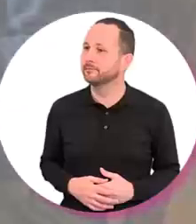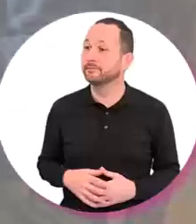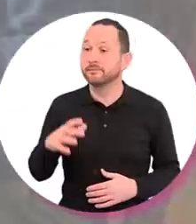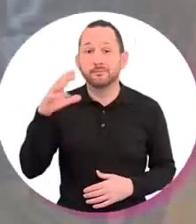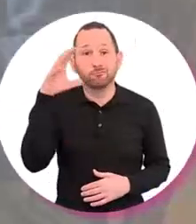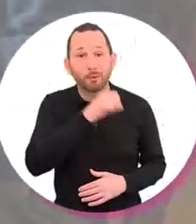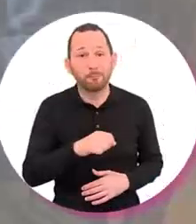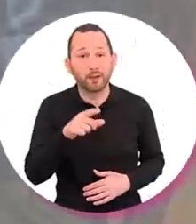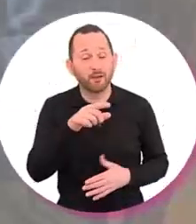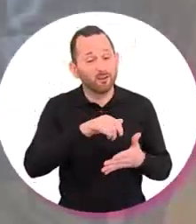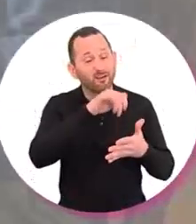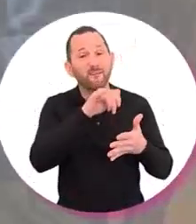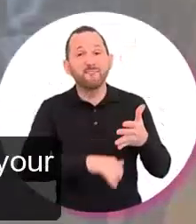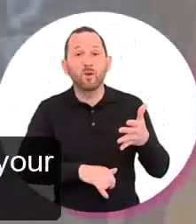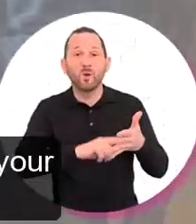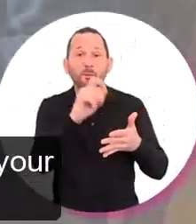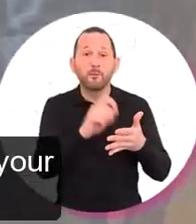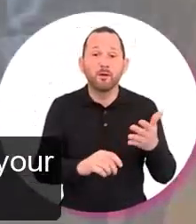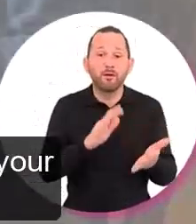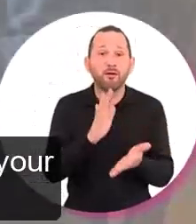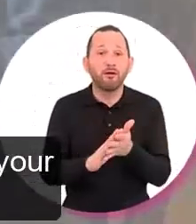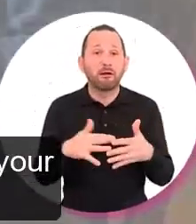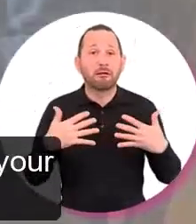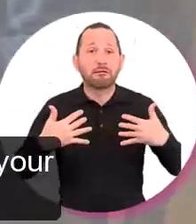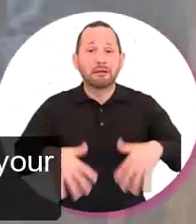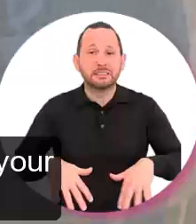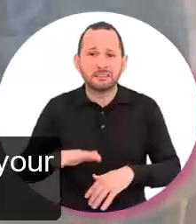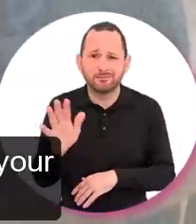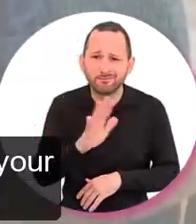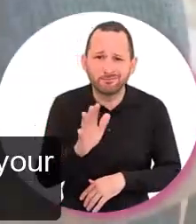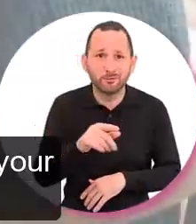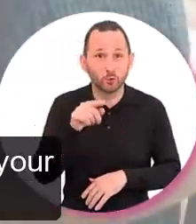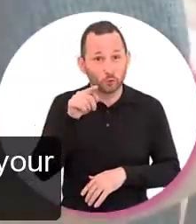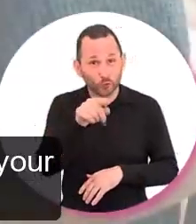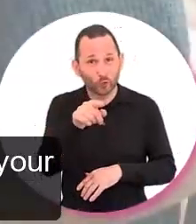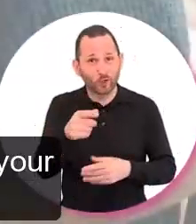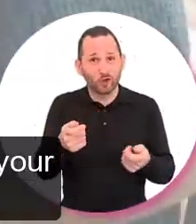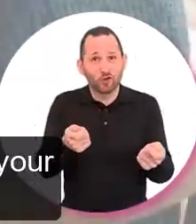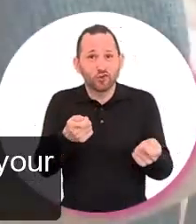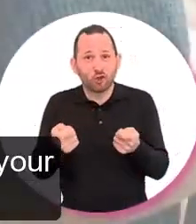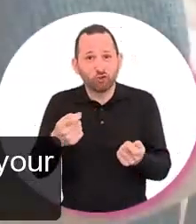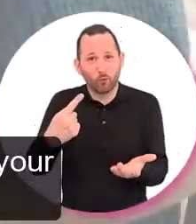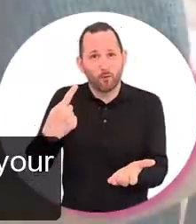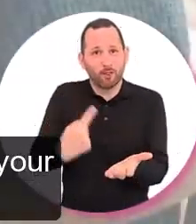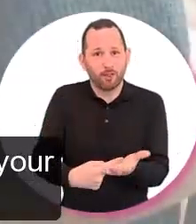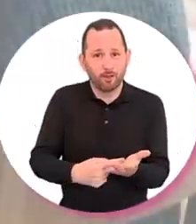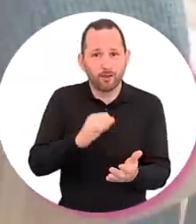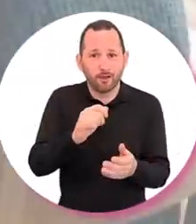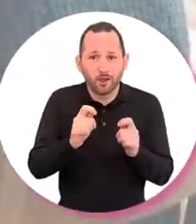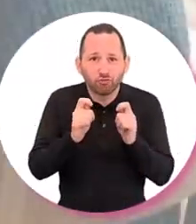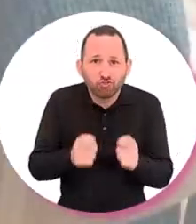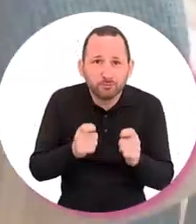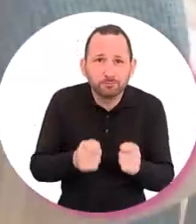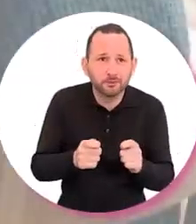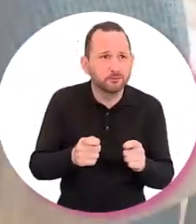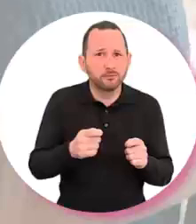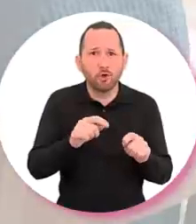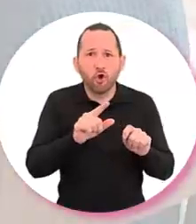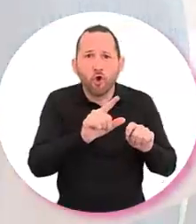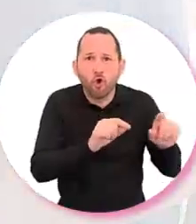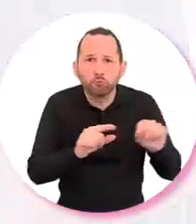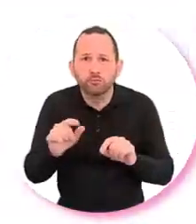Remember, you're not just completing forms. You're taking control of your treatment, understanding your options, and moving forward